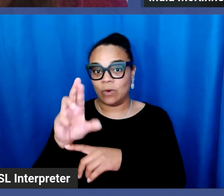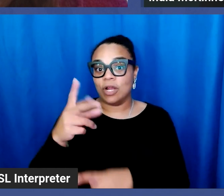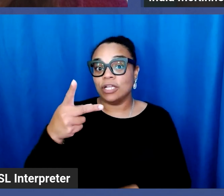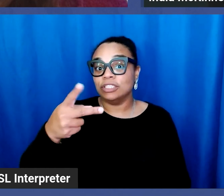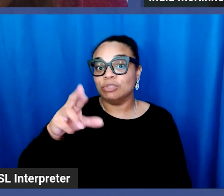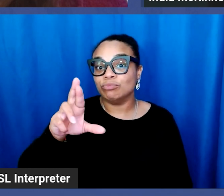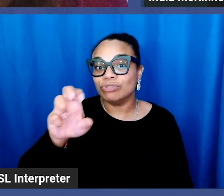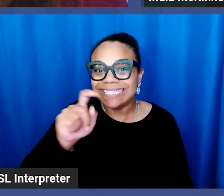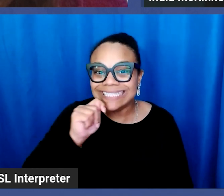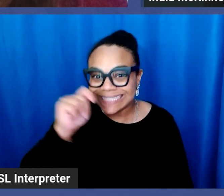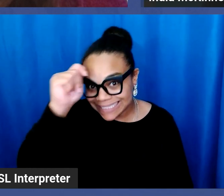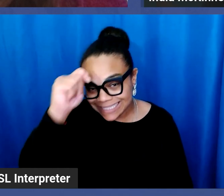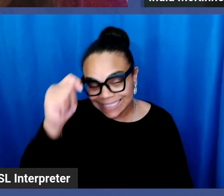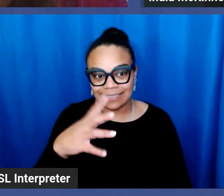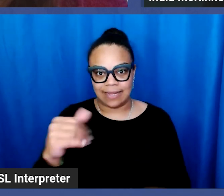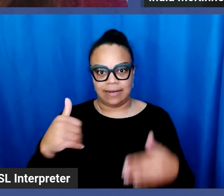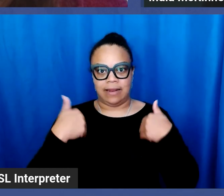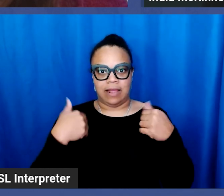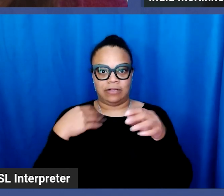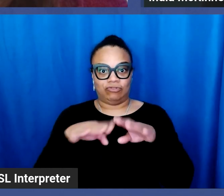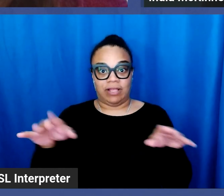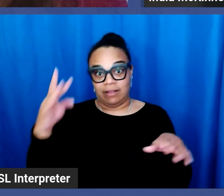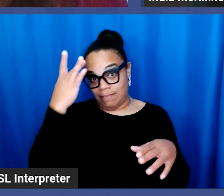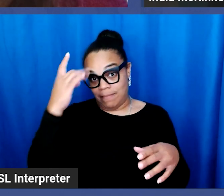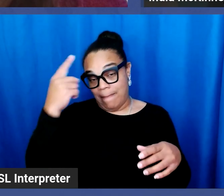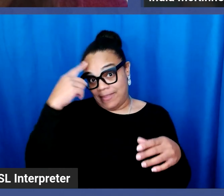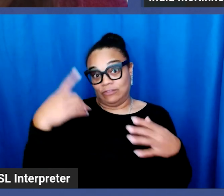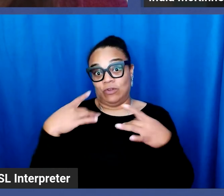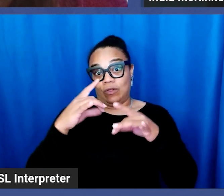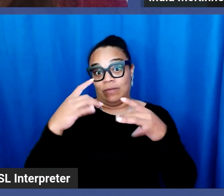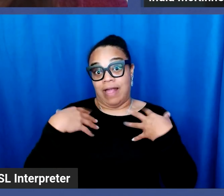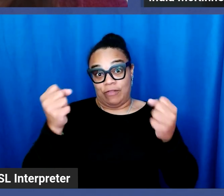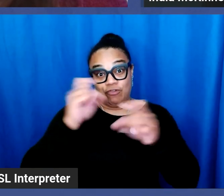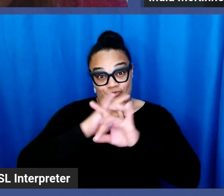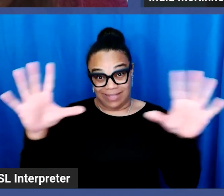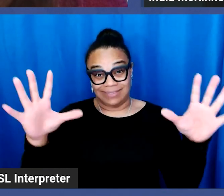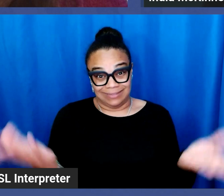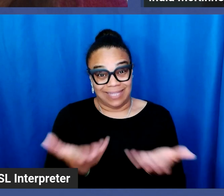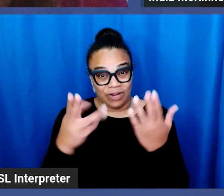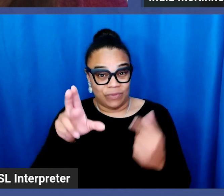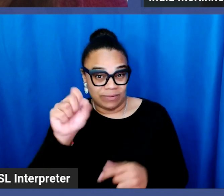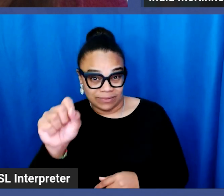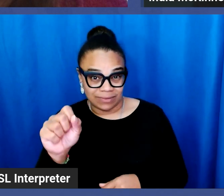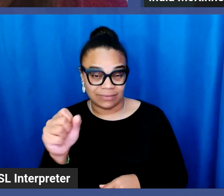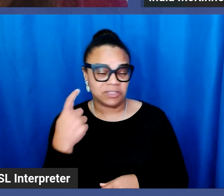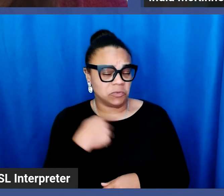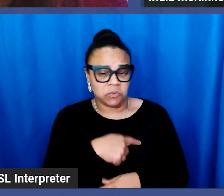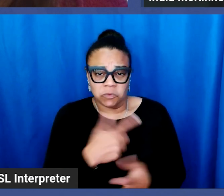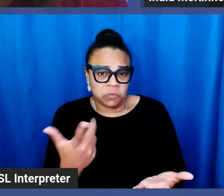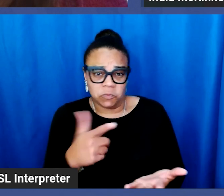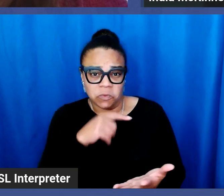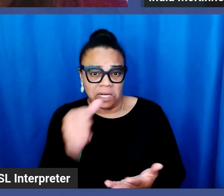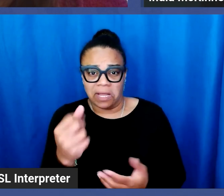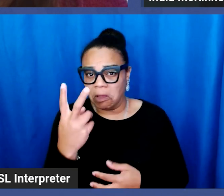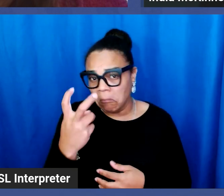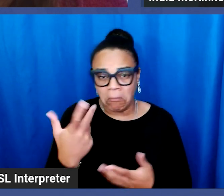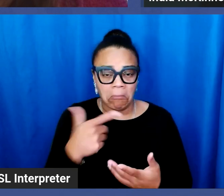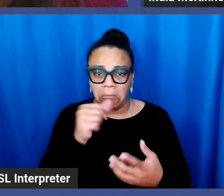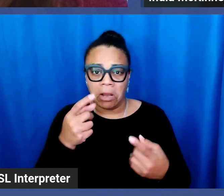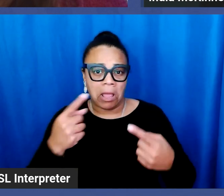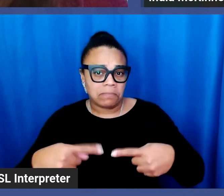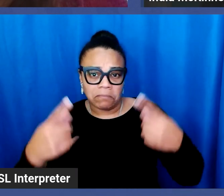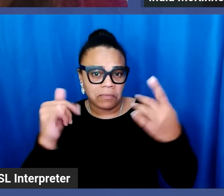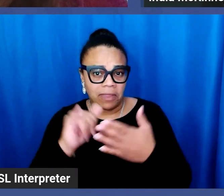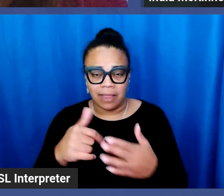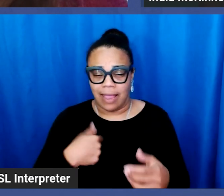and young child mental health crisis in the United States. That's not something we're going to question. That's not something that I have the expertise